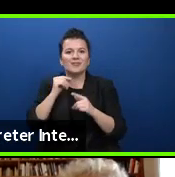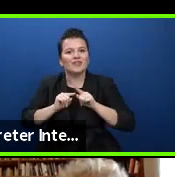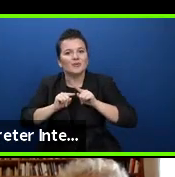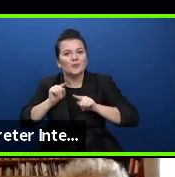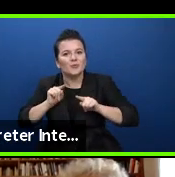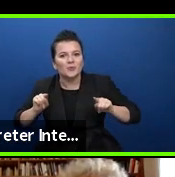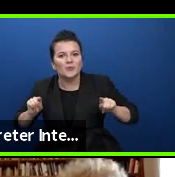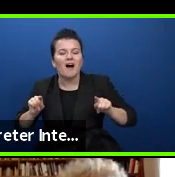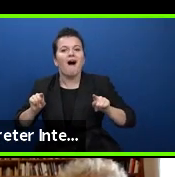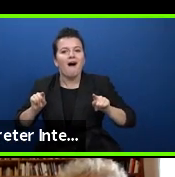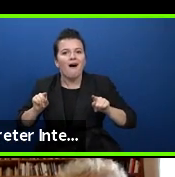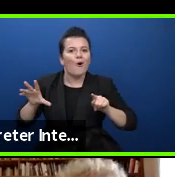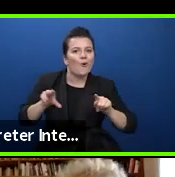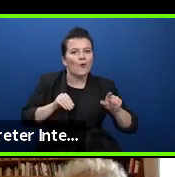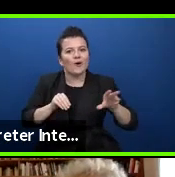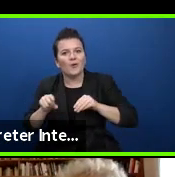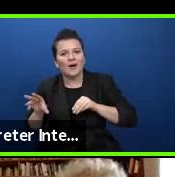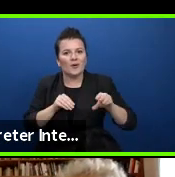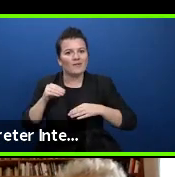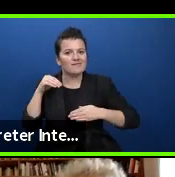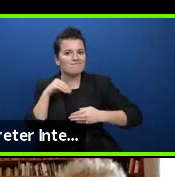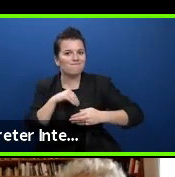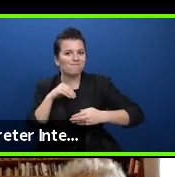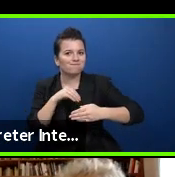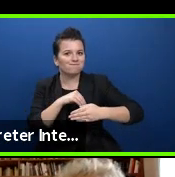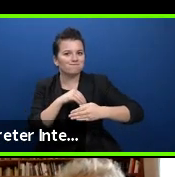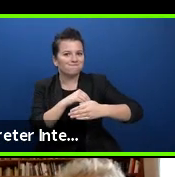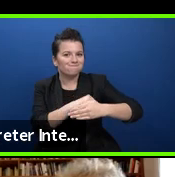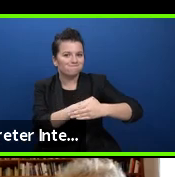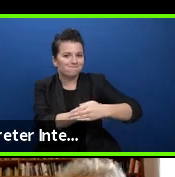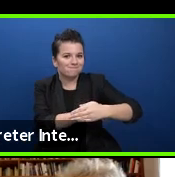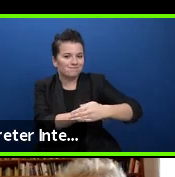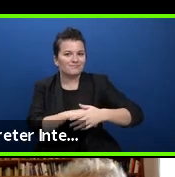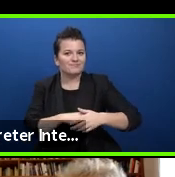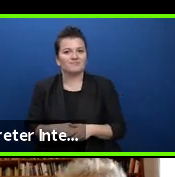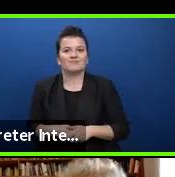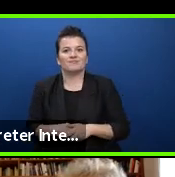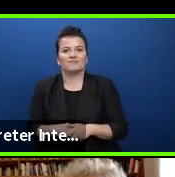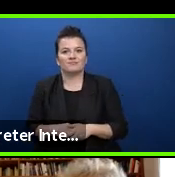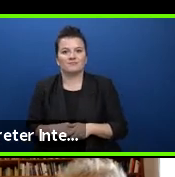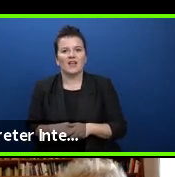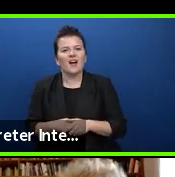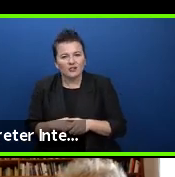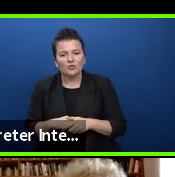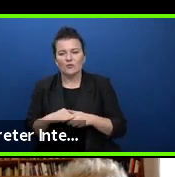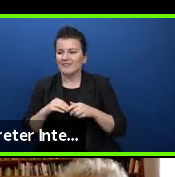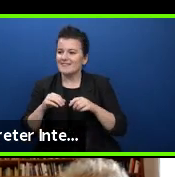a sector to help each other create the widest possible reach?